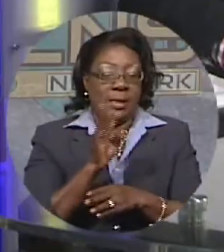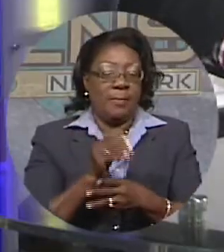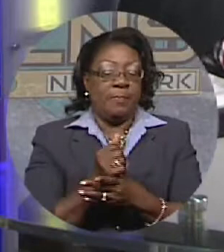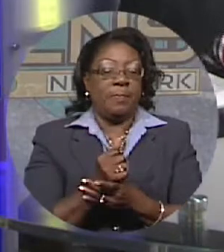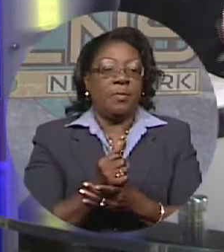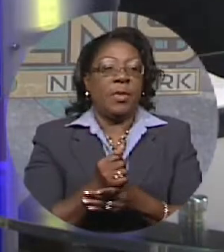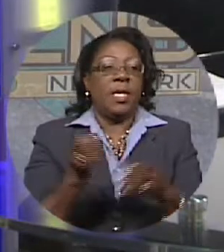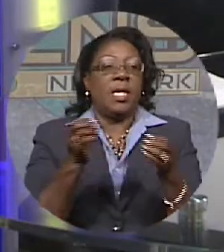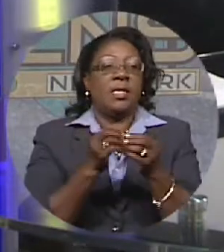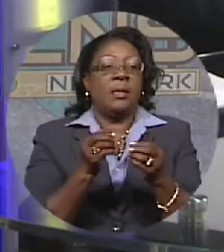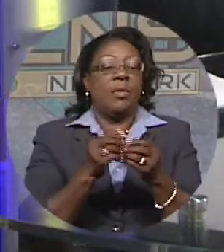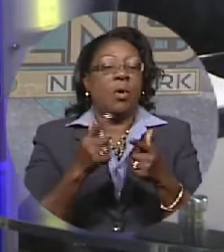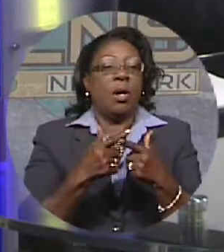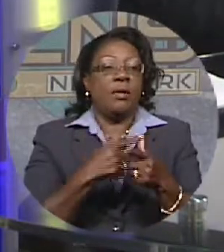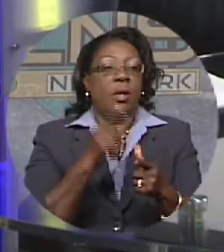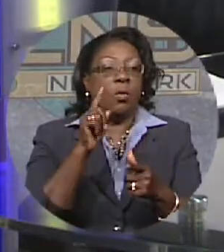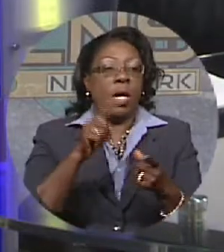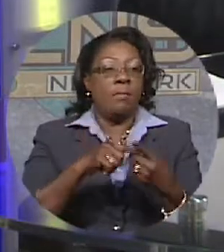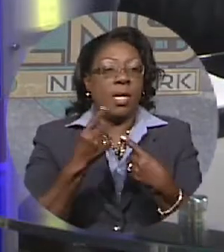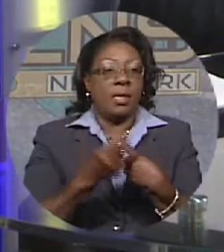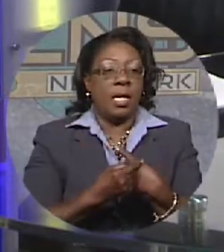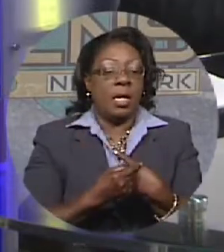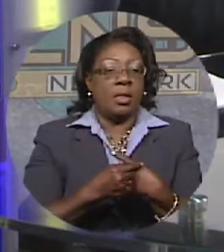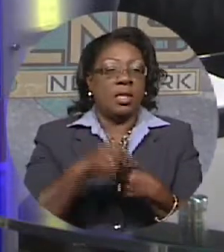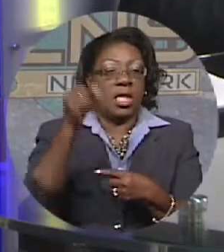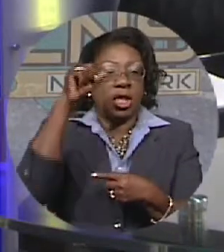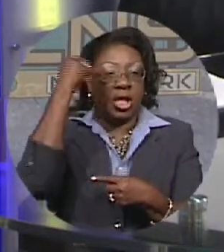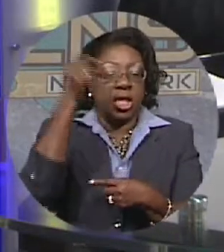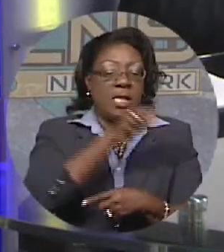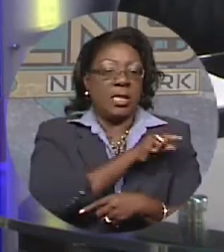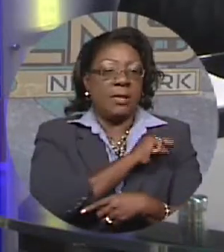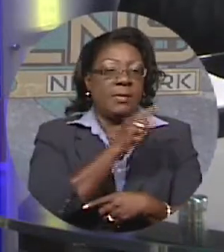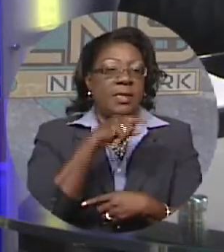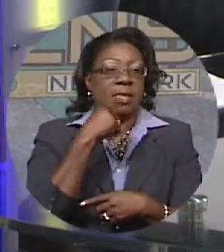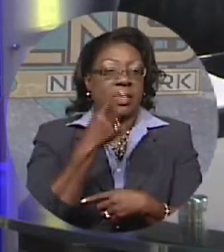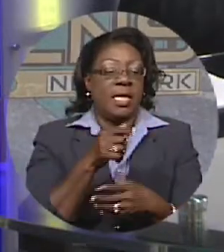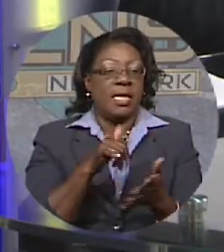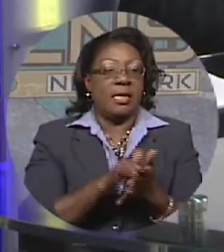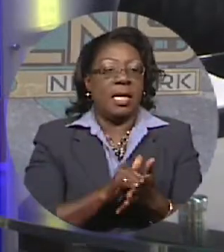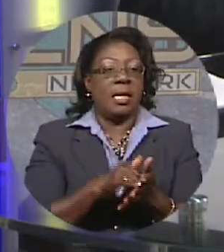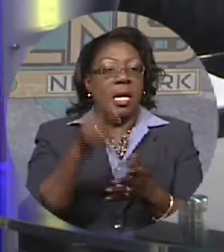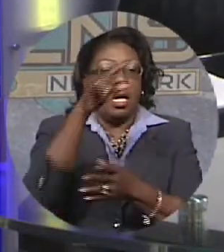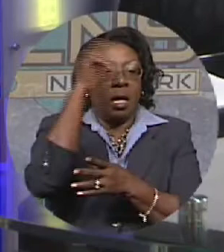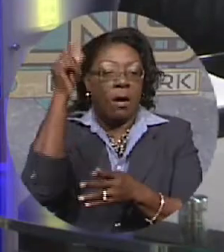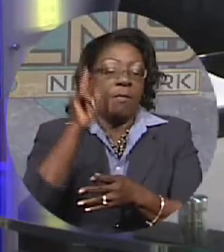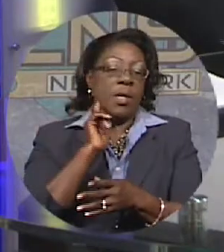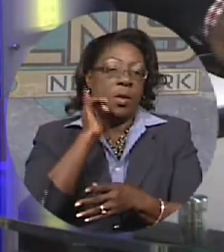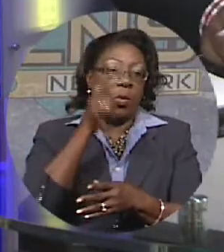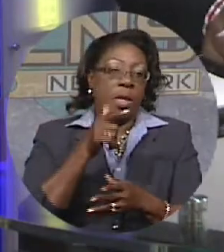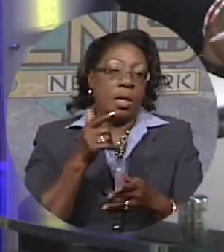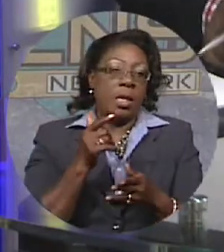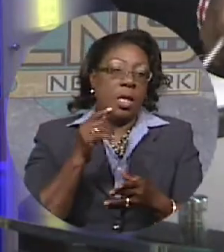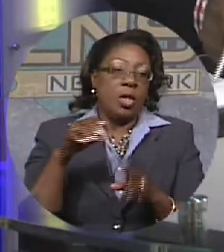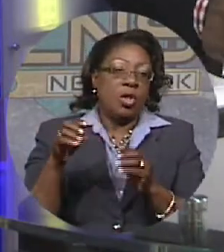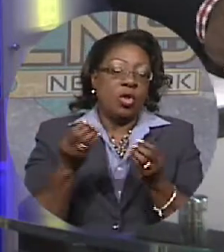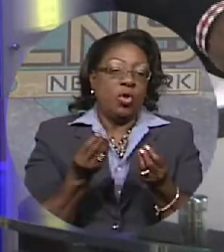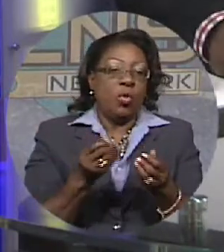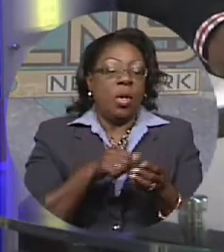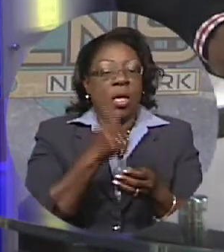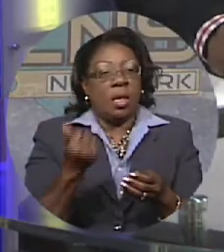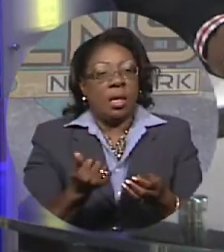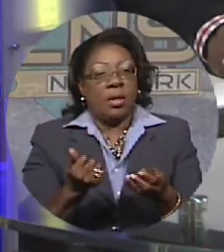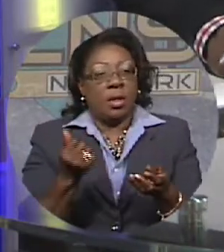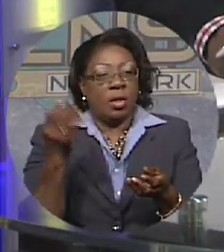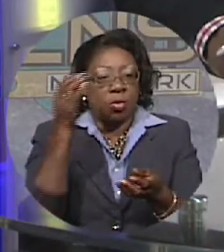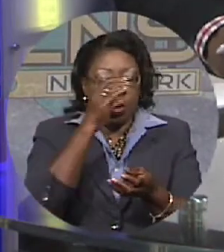a month now since National Insurance Minister Shane Gibson revealed that government was conducting another audit of affairs at the National Insurance Board. Now,